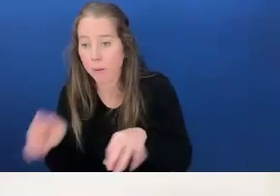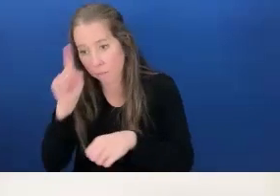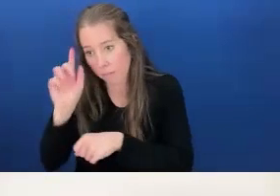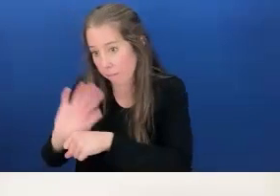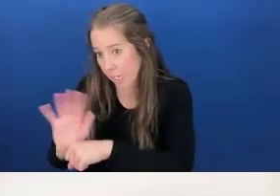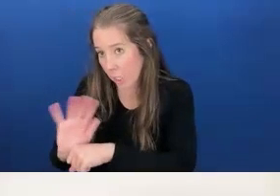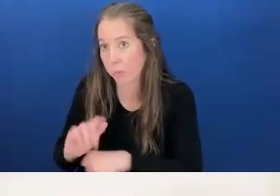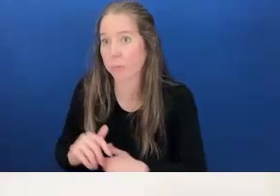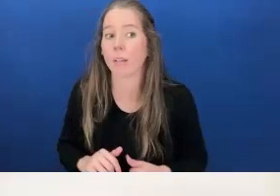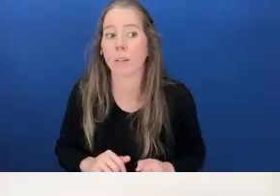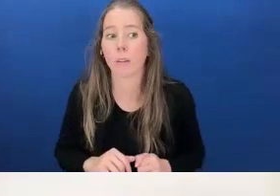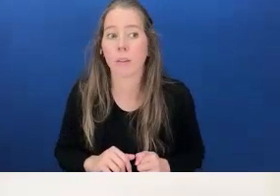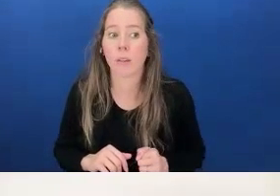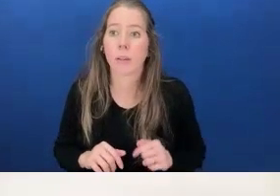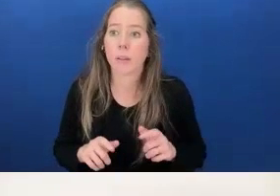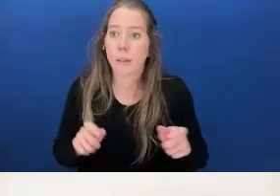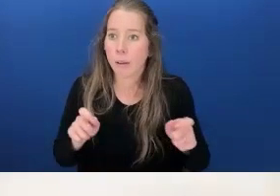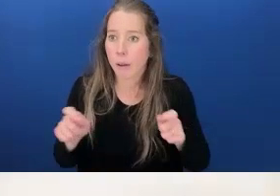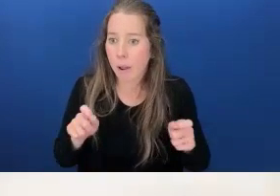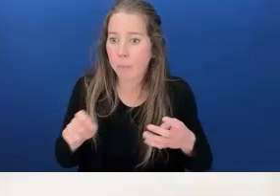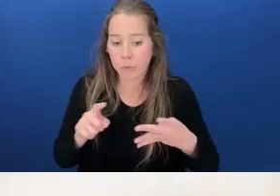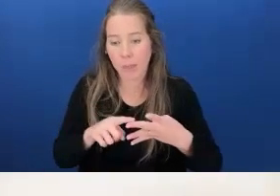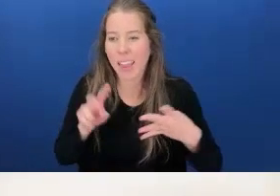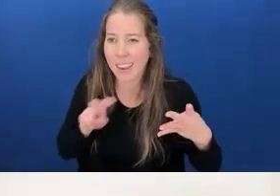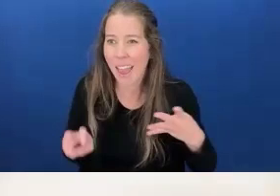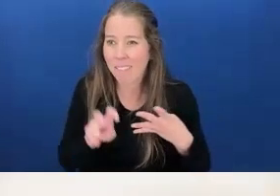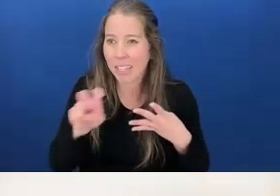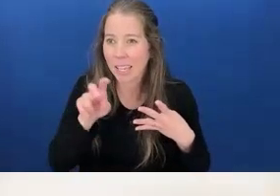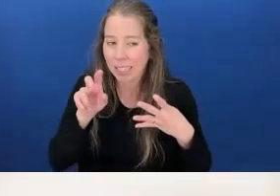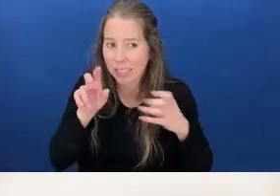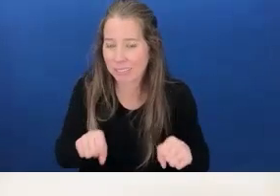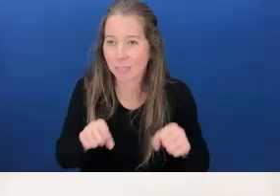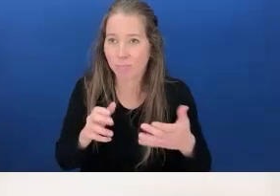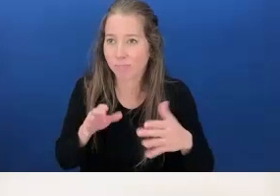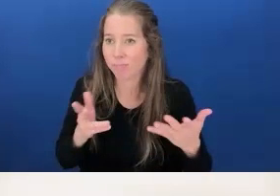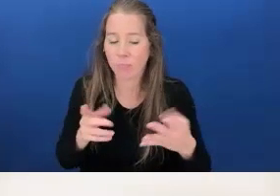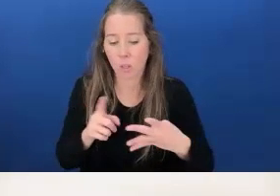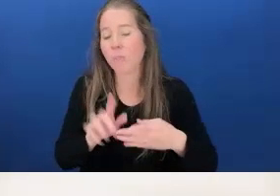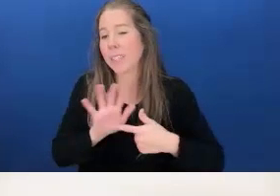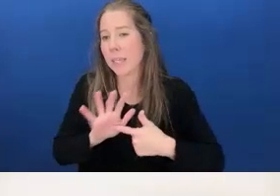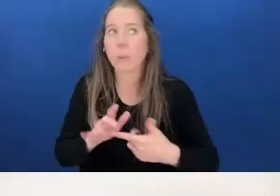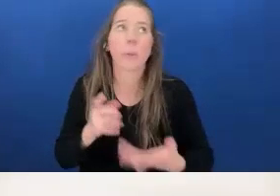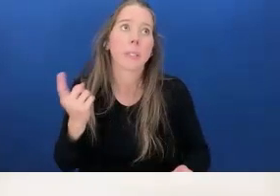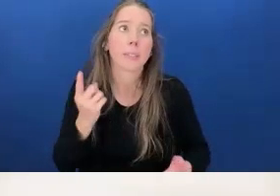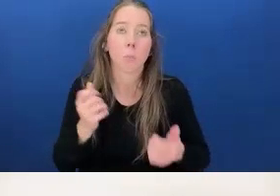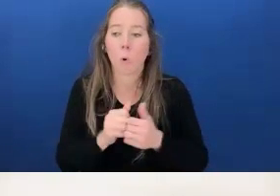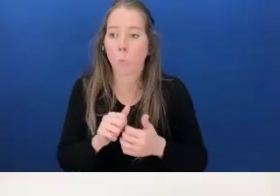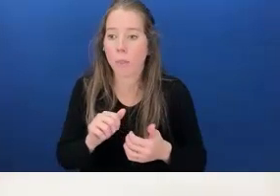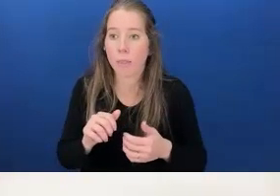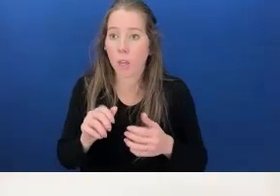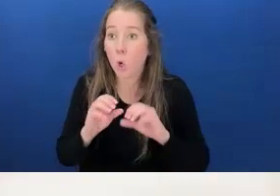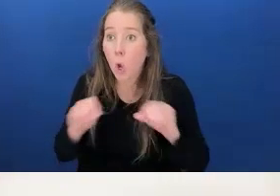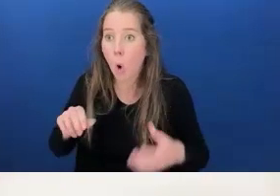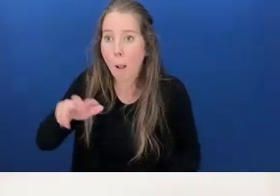videos. Operable, components and navigation must be operable. So for example, someone without a mouse should be